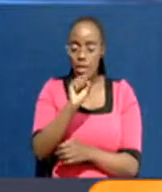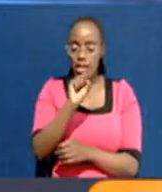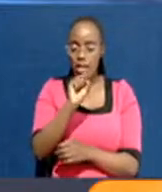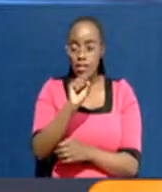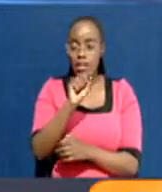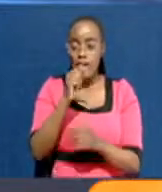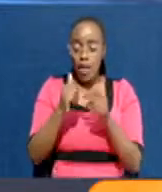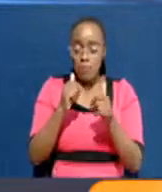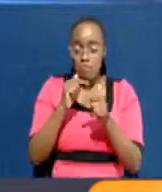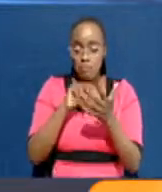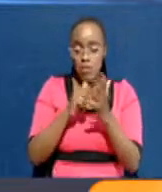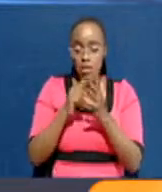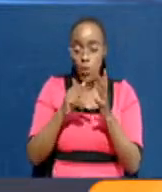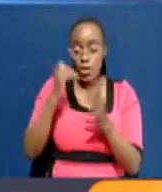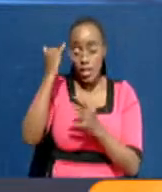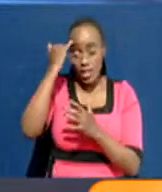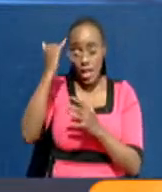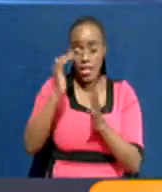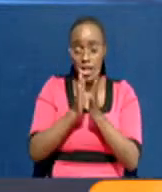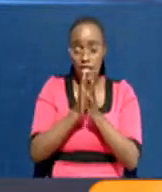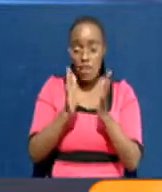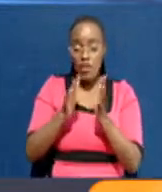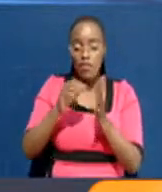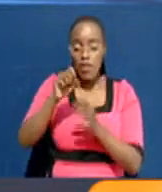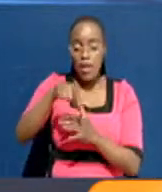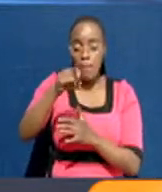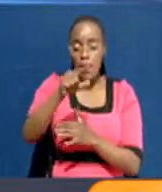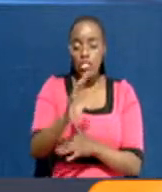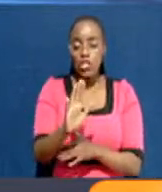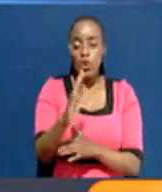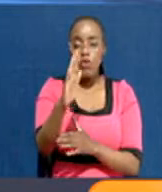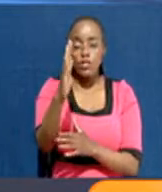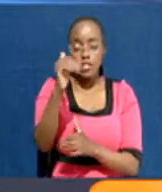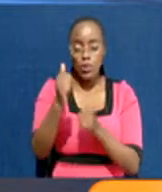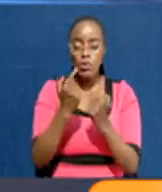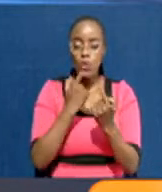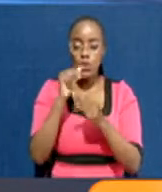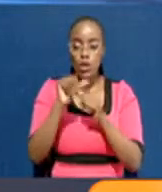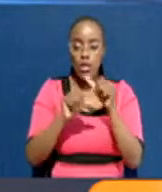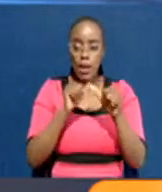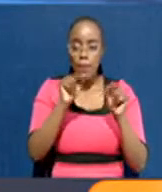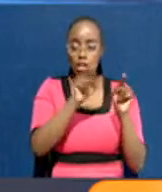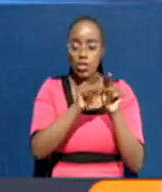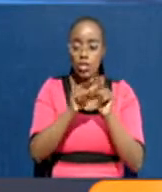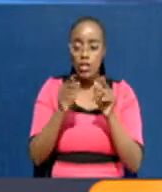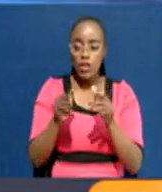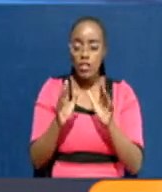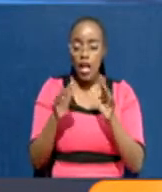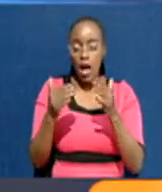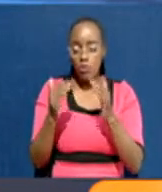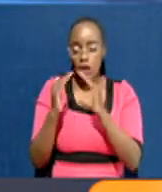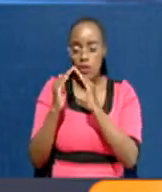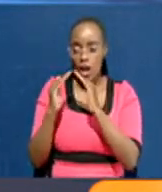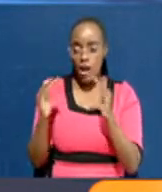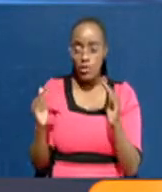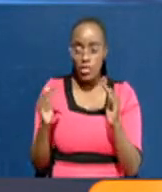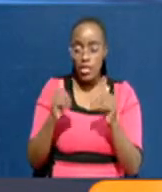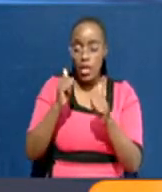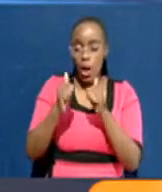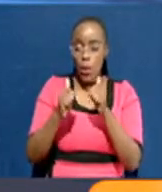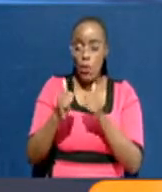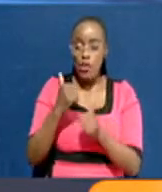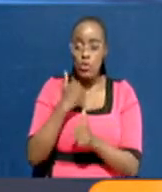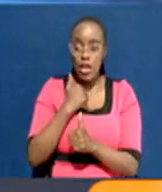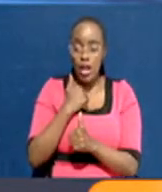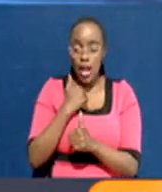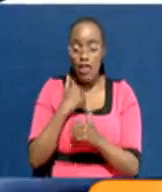whole idea of tree planting that the president has talked about. Our role in affordable housing, we have been a